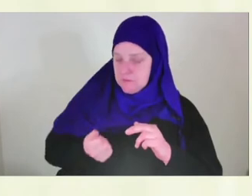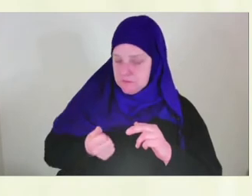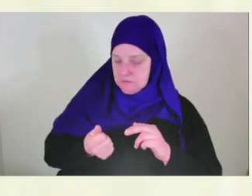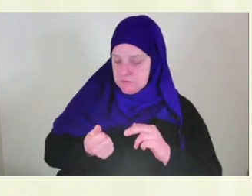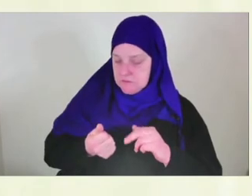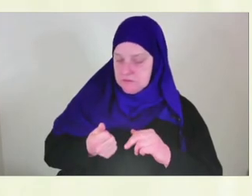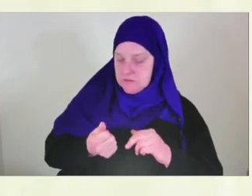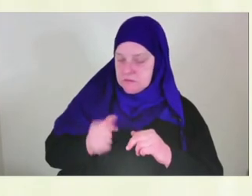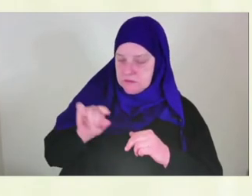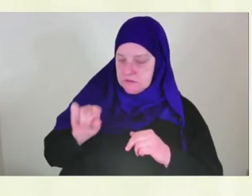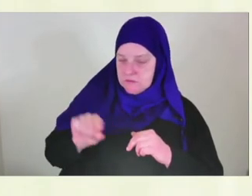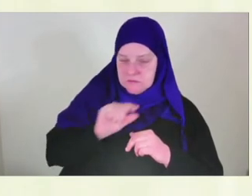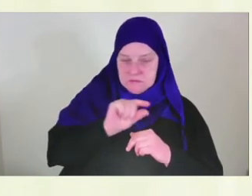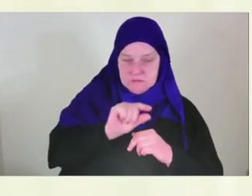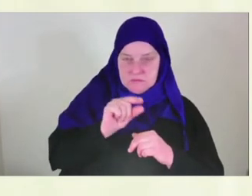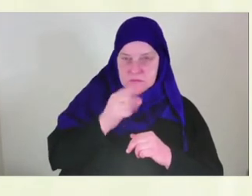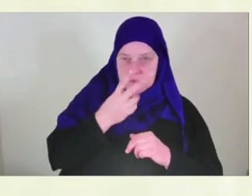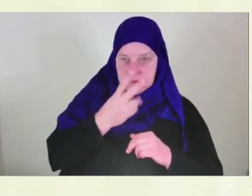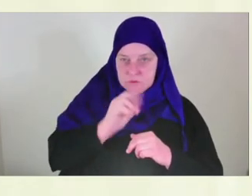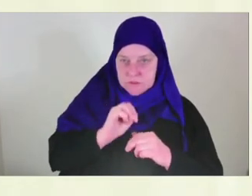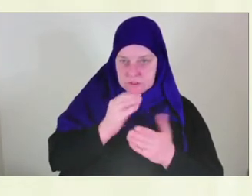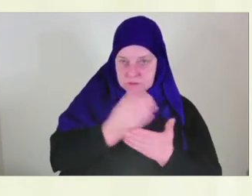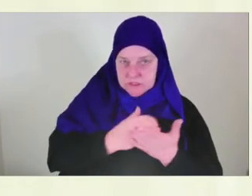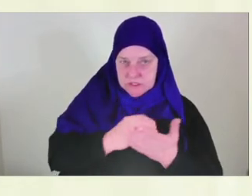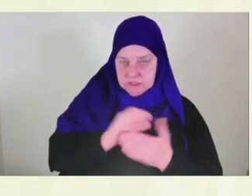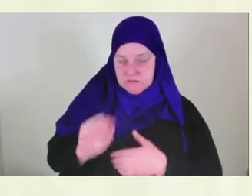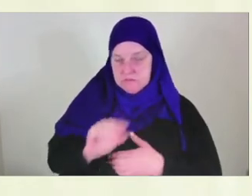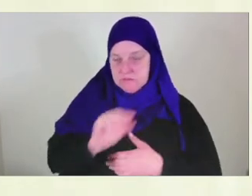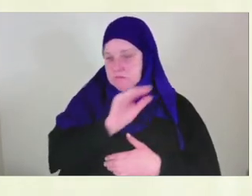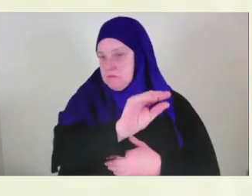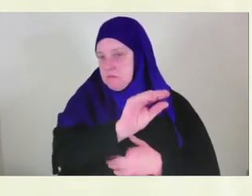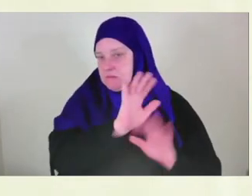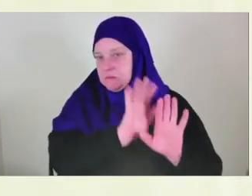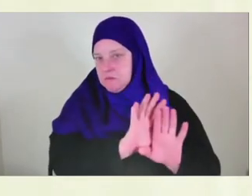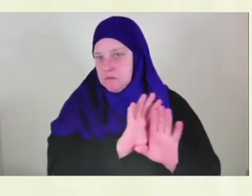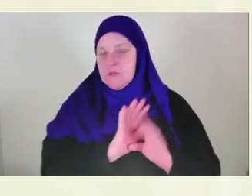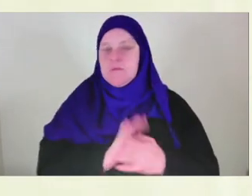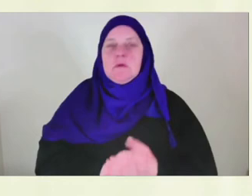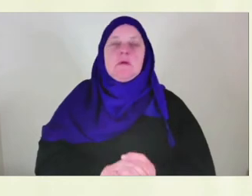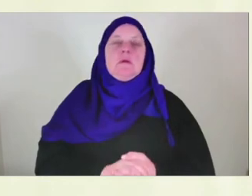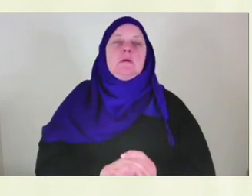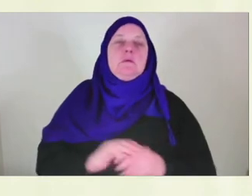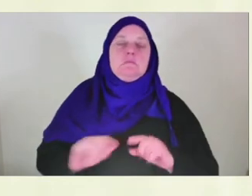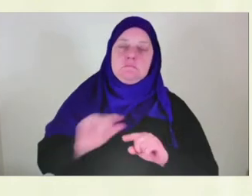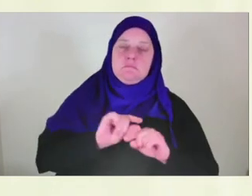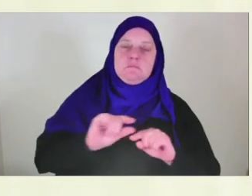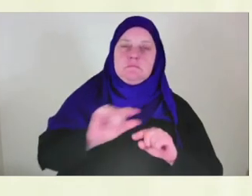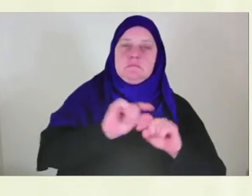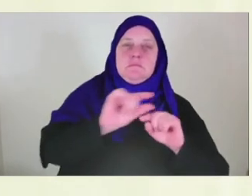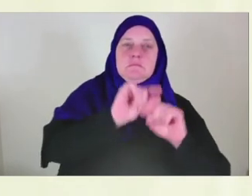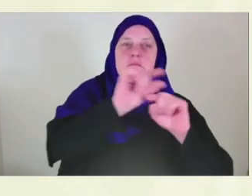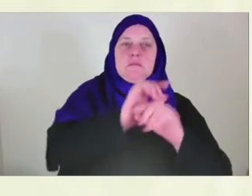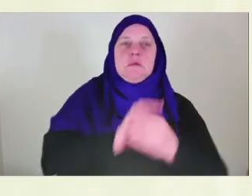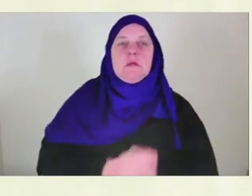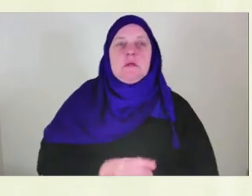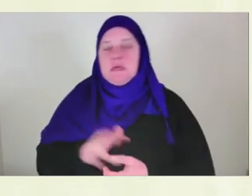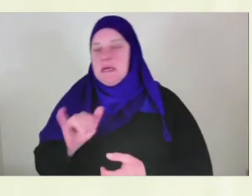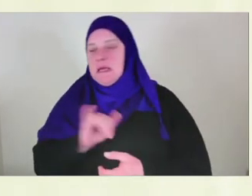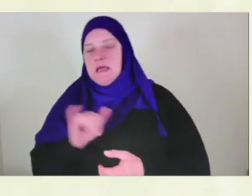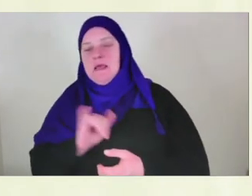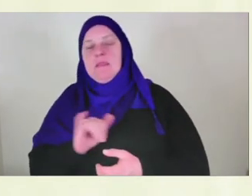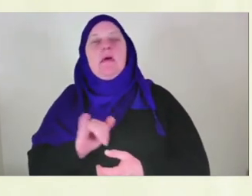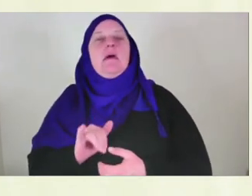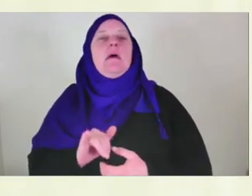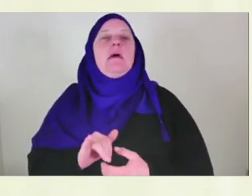year, whether you use the Gregorian calendar or the Hijri calendar. You're allowed to use both. You know, with the Gregorian calendar, you gain a month